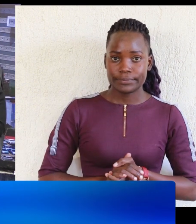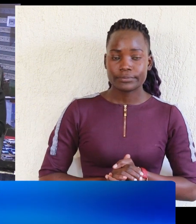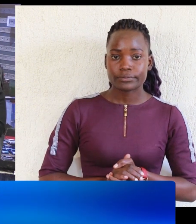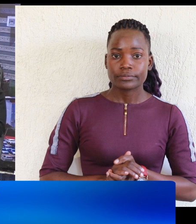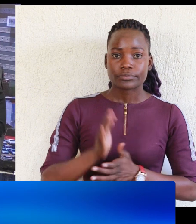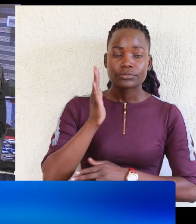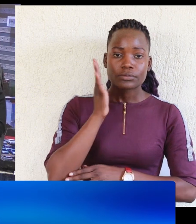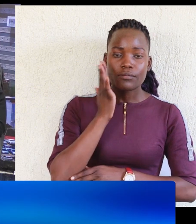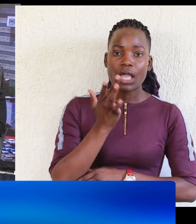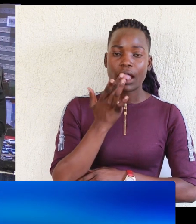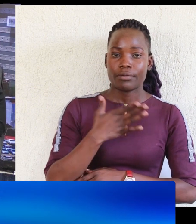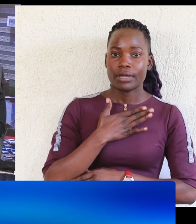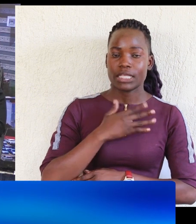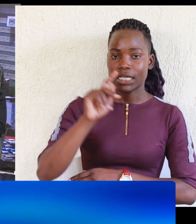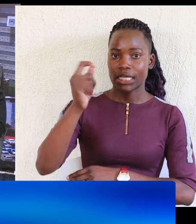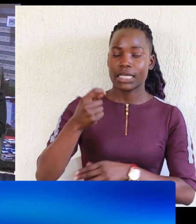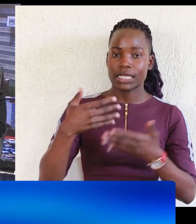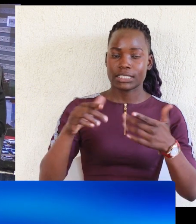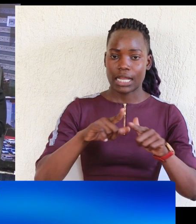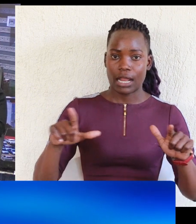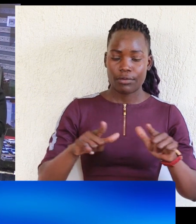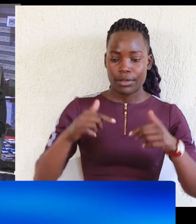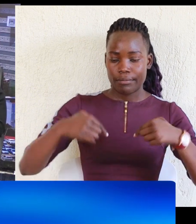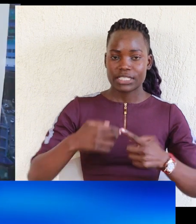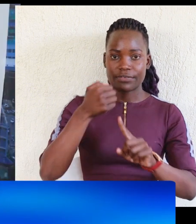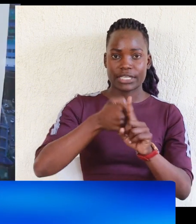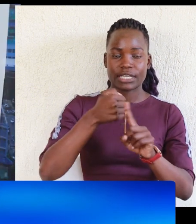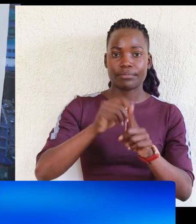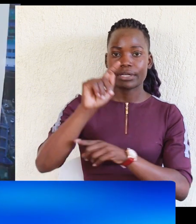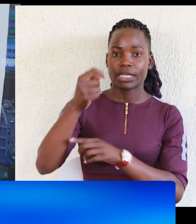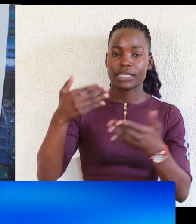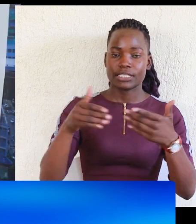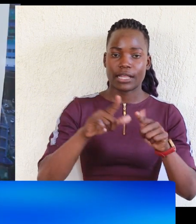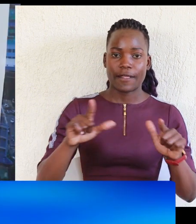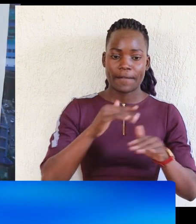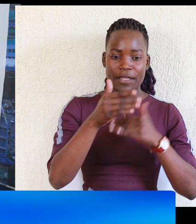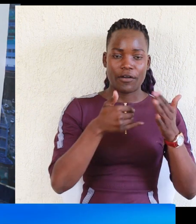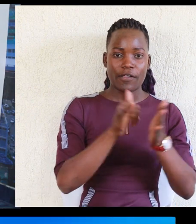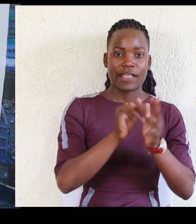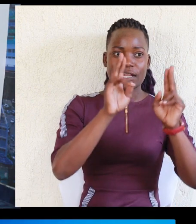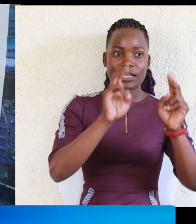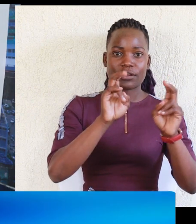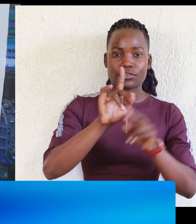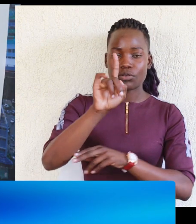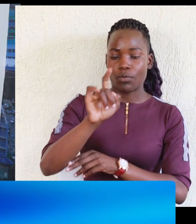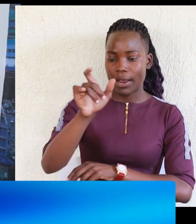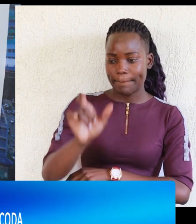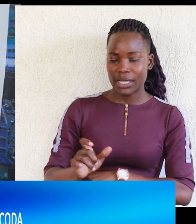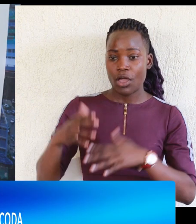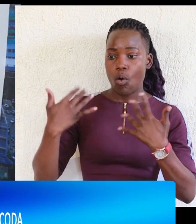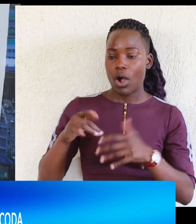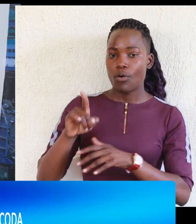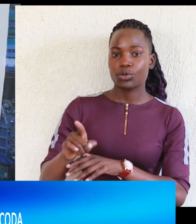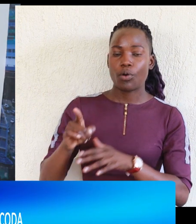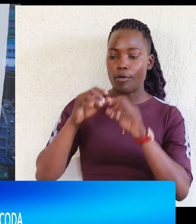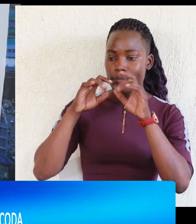is Kenyan Sign Language, I'm a champion of Kenyan Sign Language. Thank you. All those titles on one person. Wow, you're